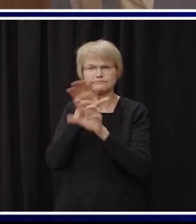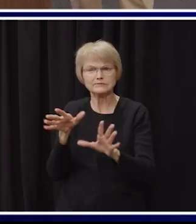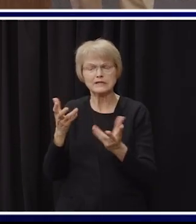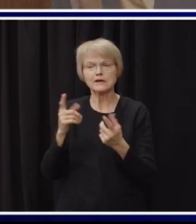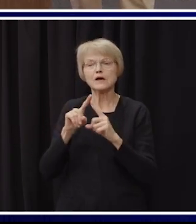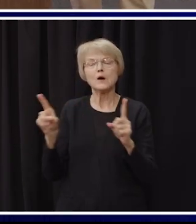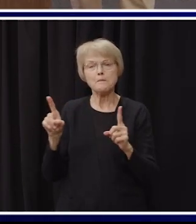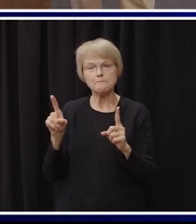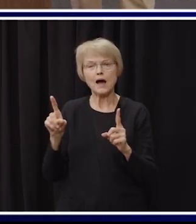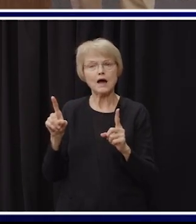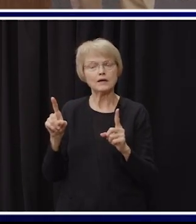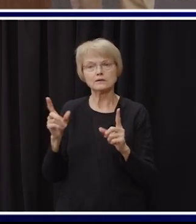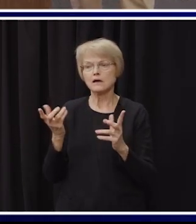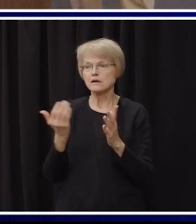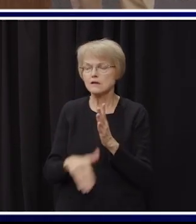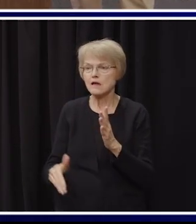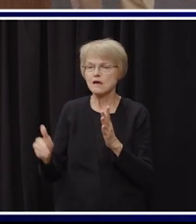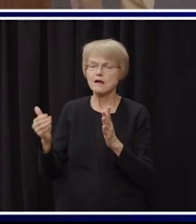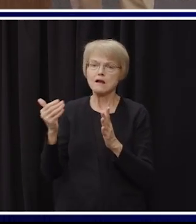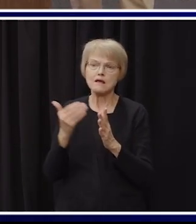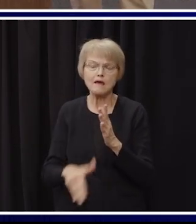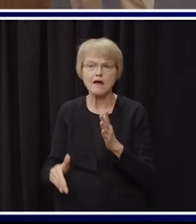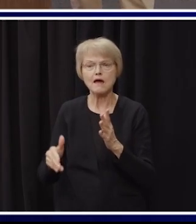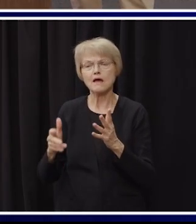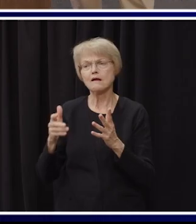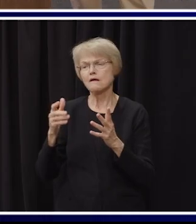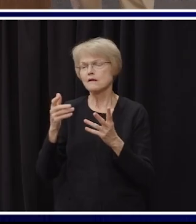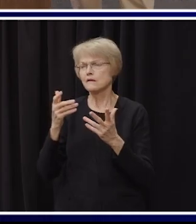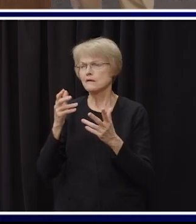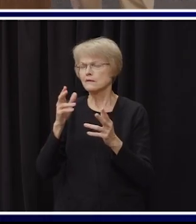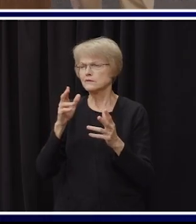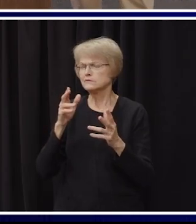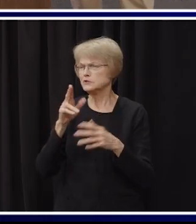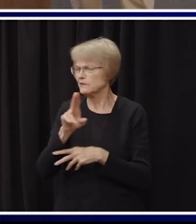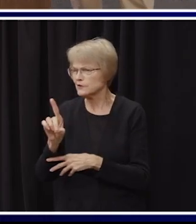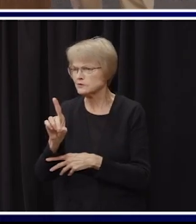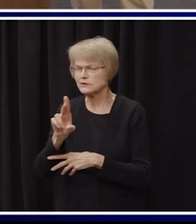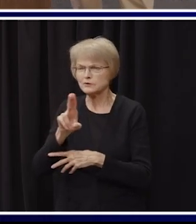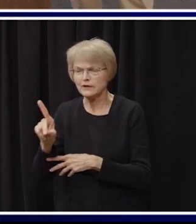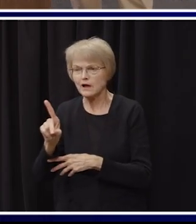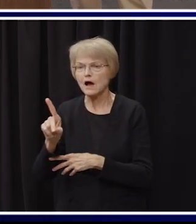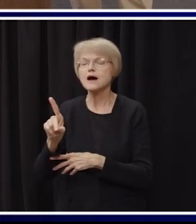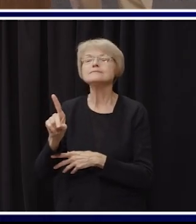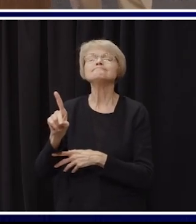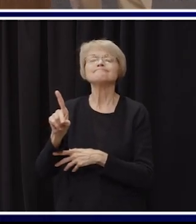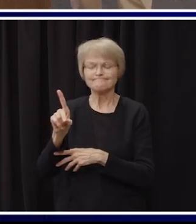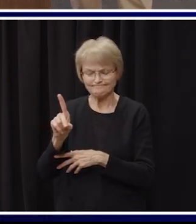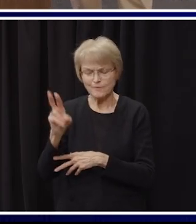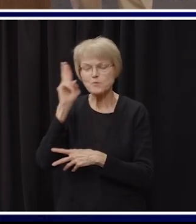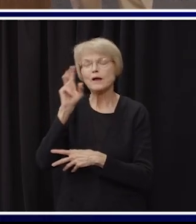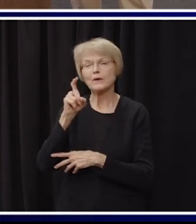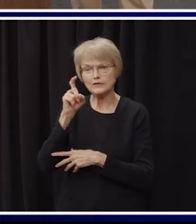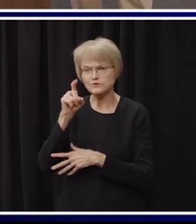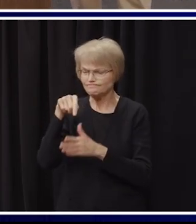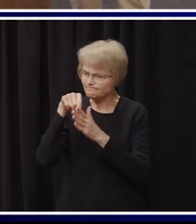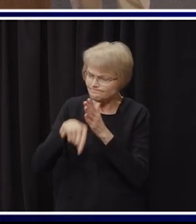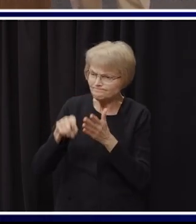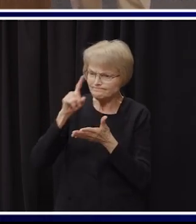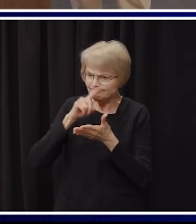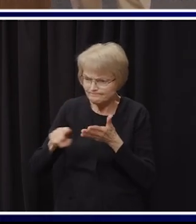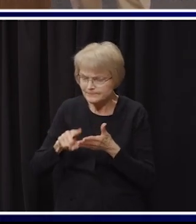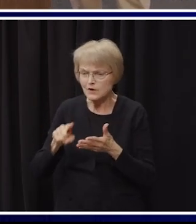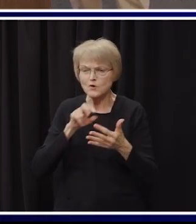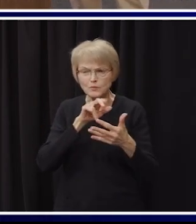was consistently brought up. So we thought, well, we better look into this a little bit more. So we studied a little bit